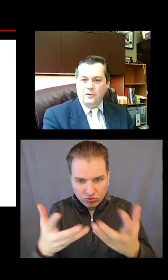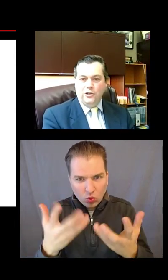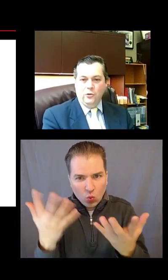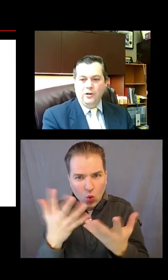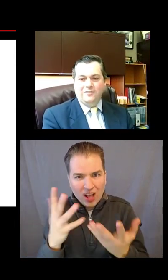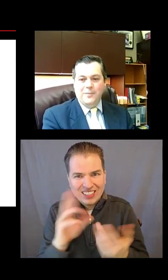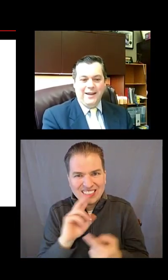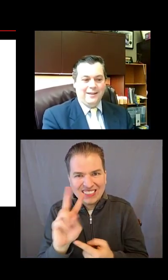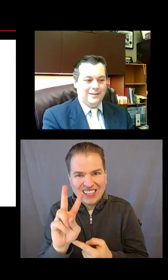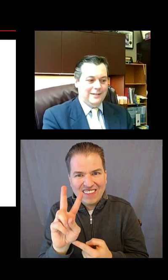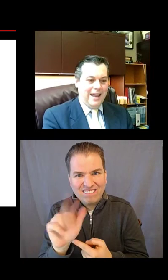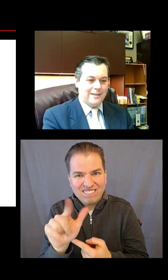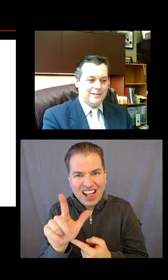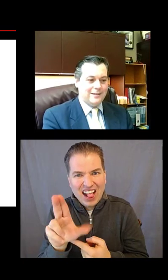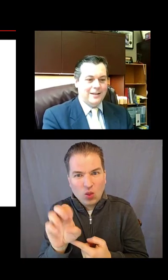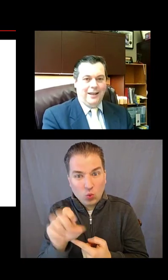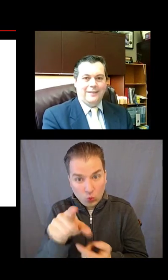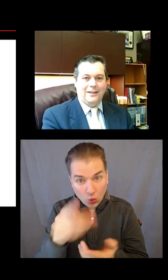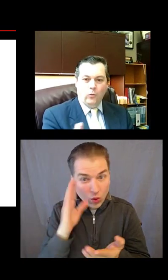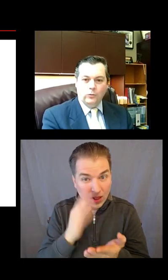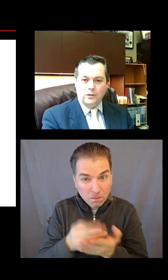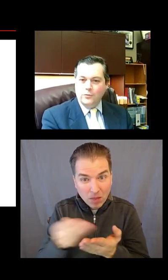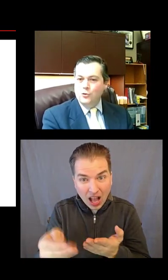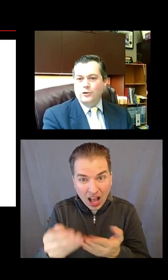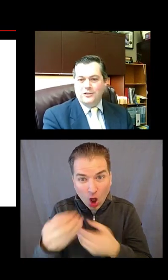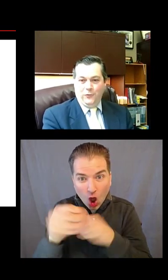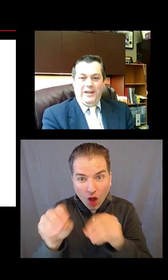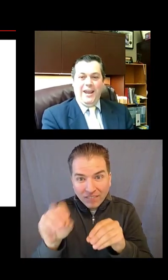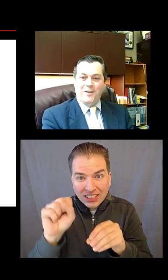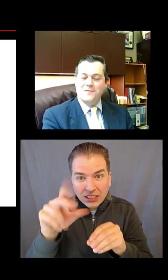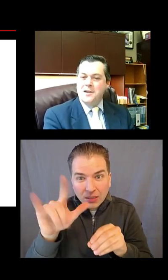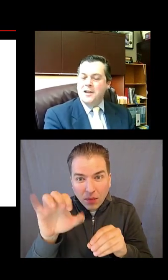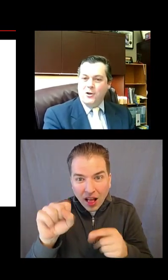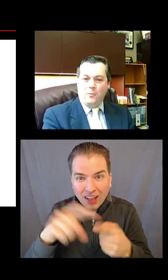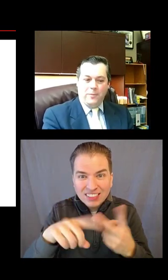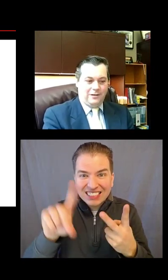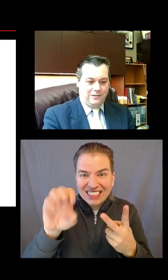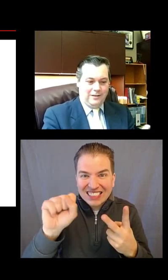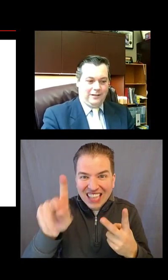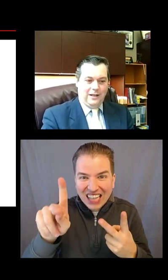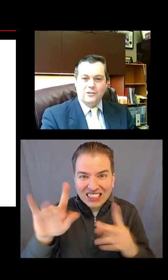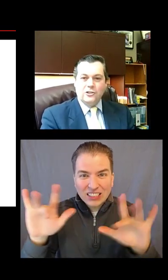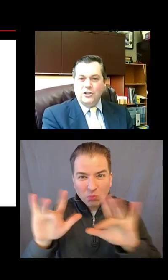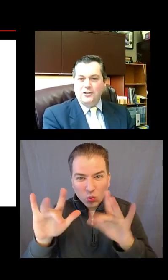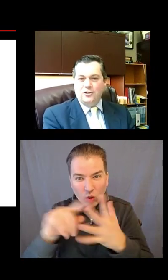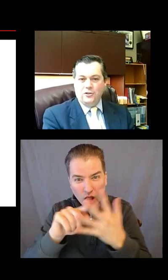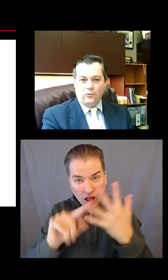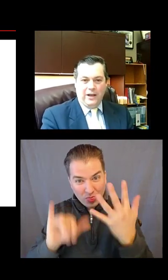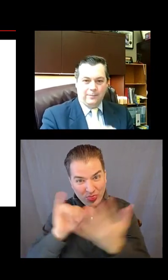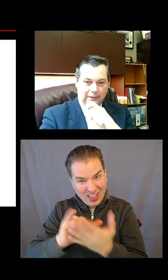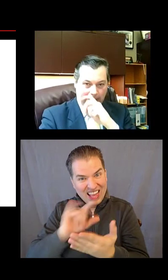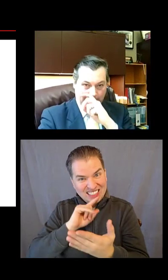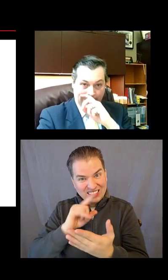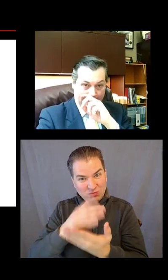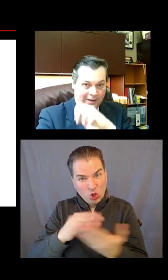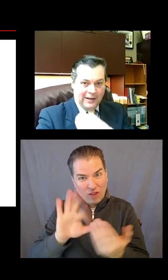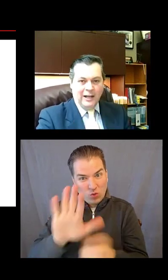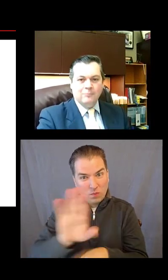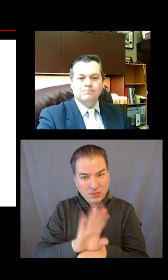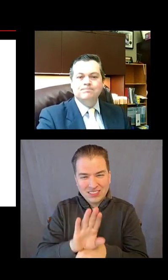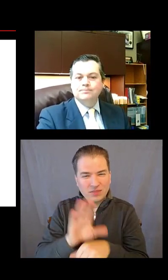real value of buying the desks and the old computers that we have, because technology changes so rapidly.